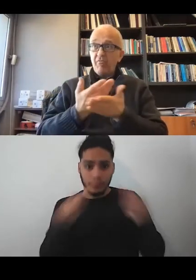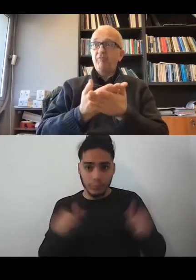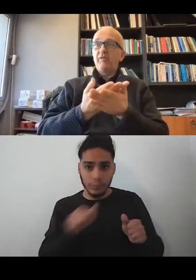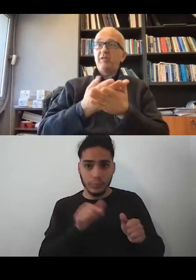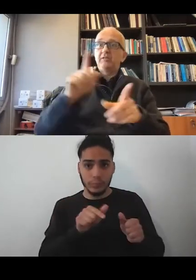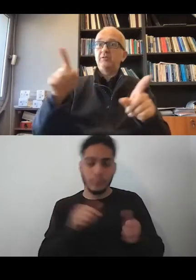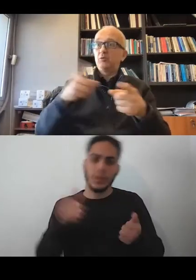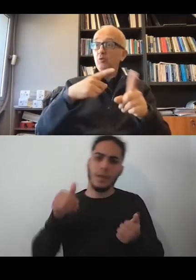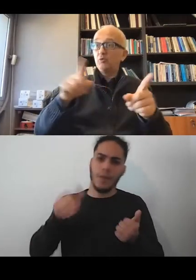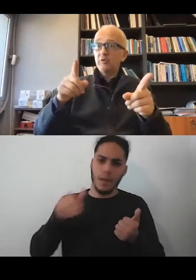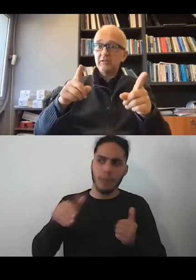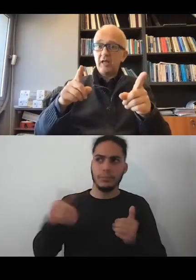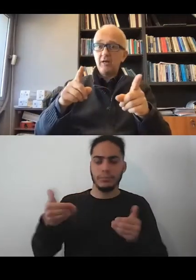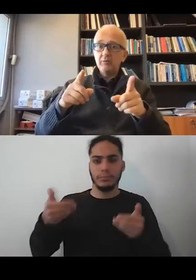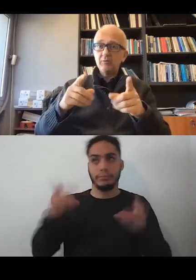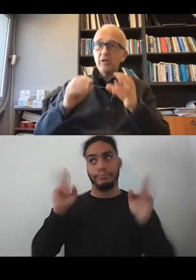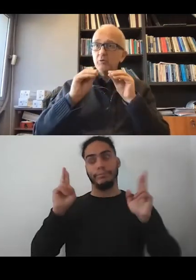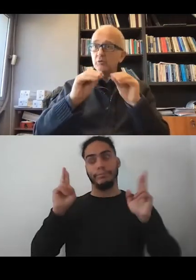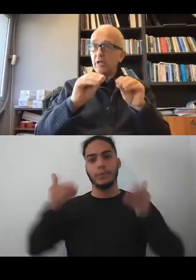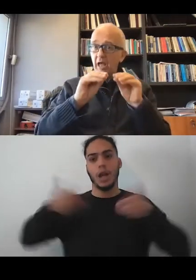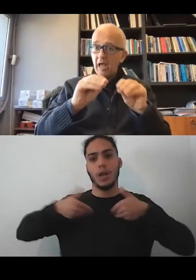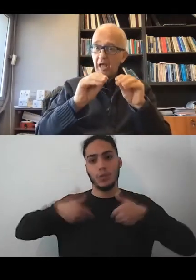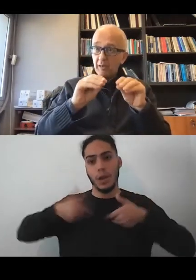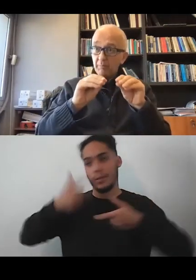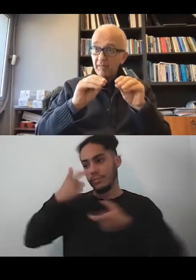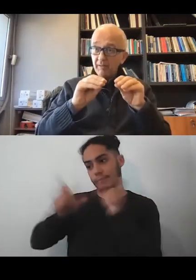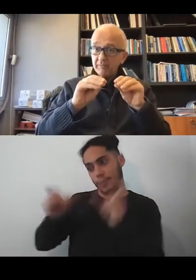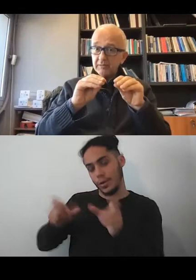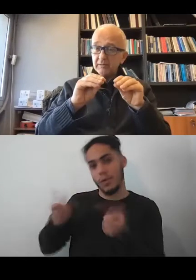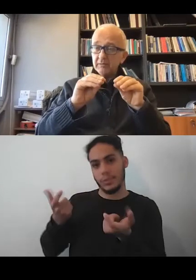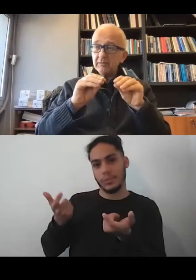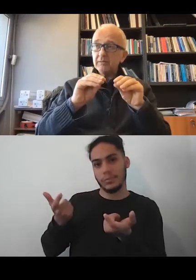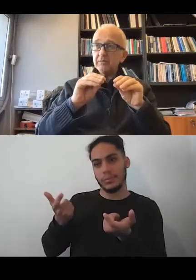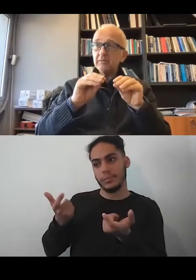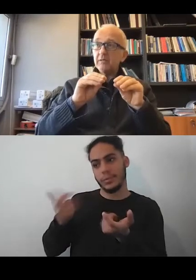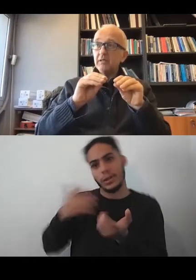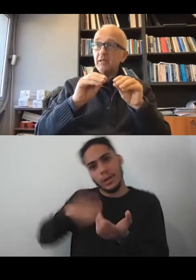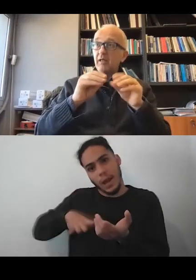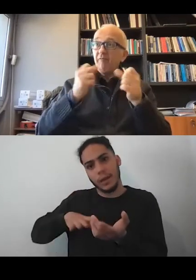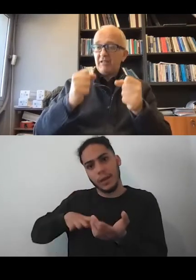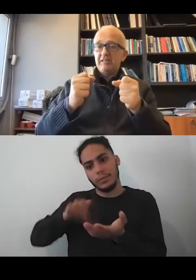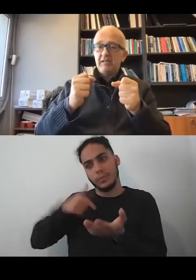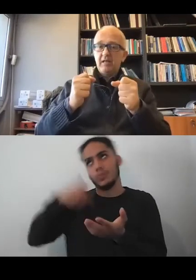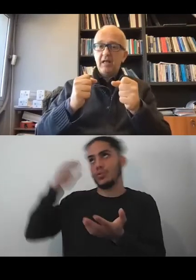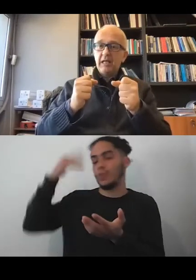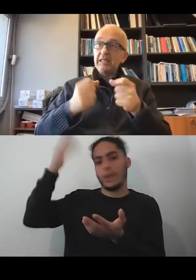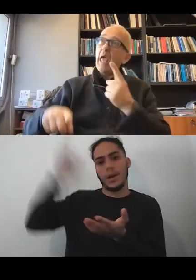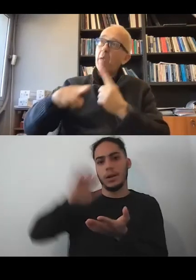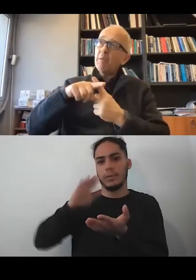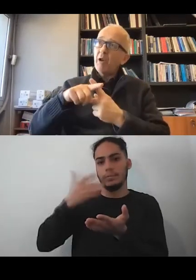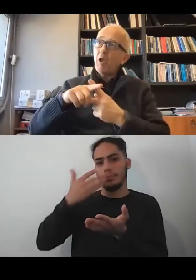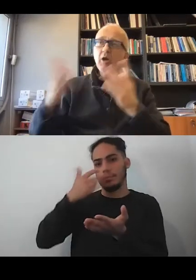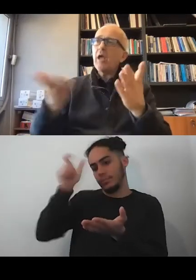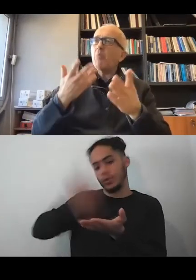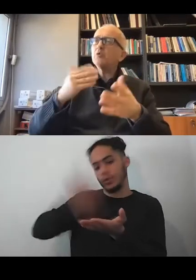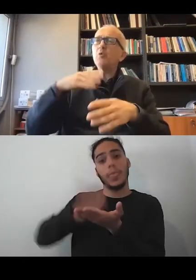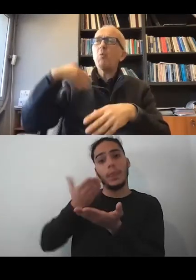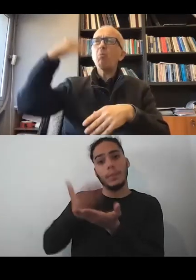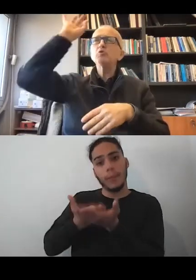train people who are educating to become a sign language interpreter, so they can practice a little bit